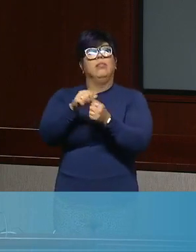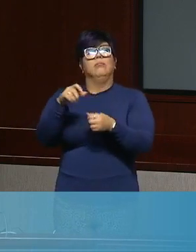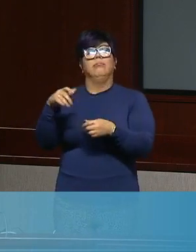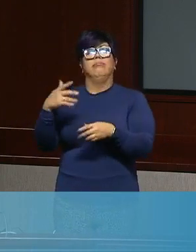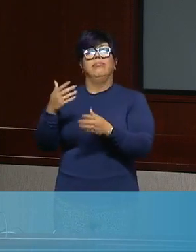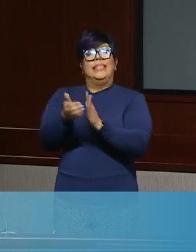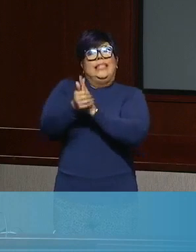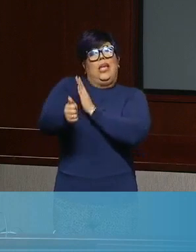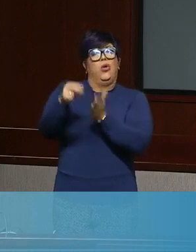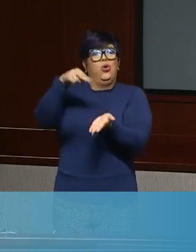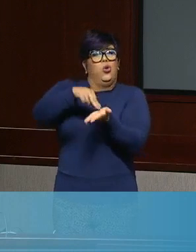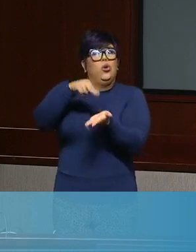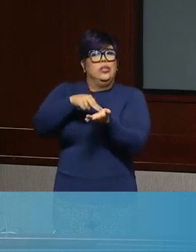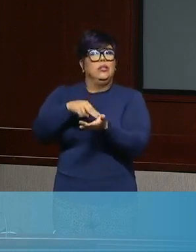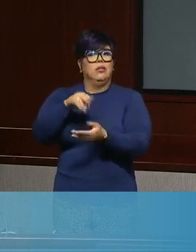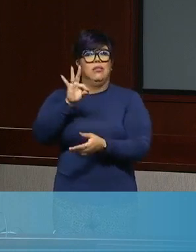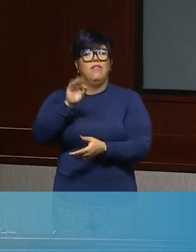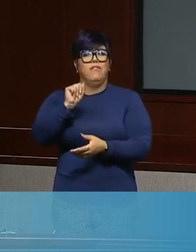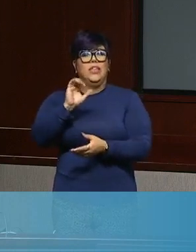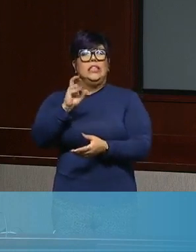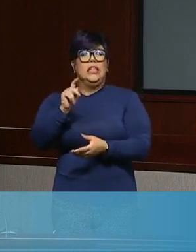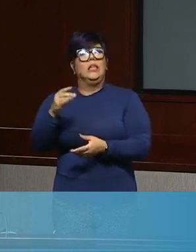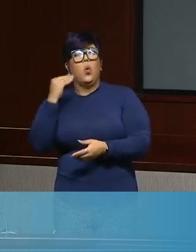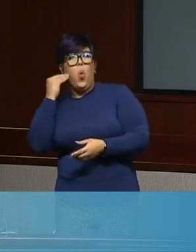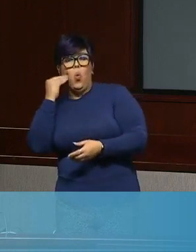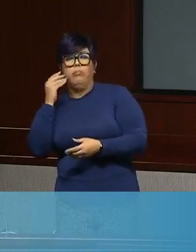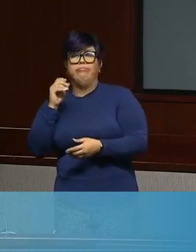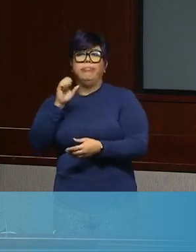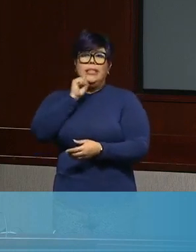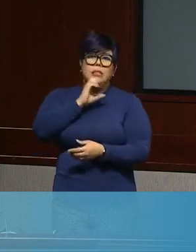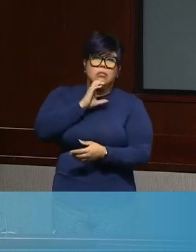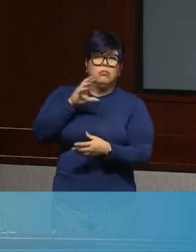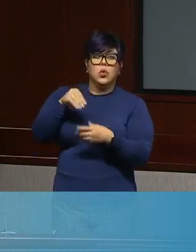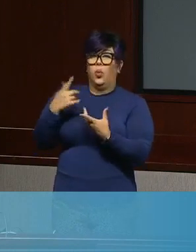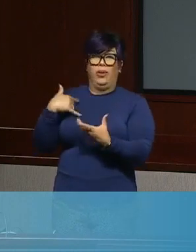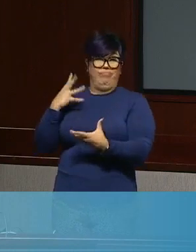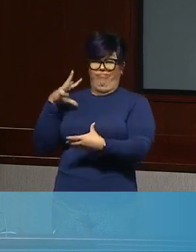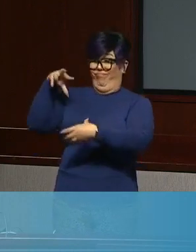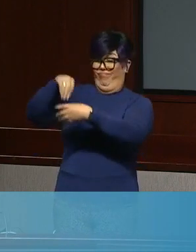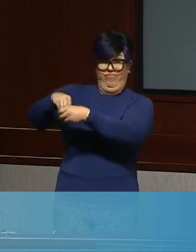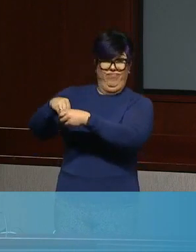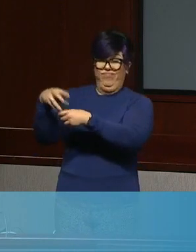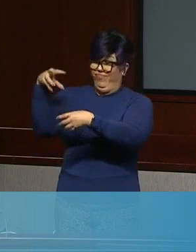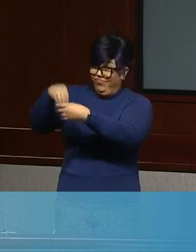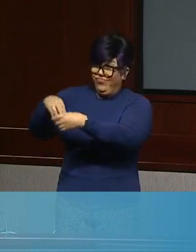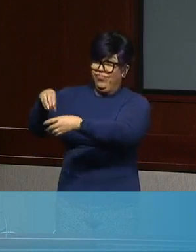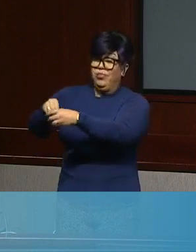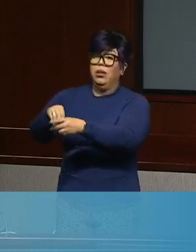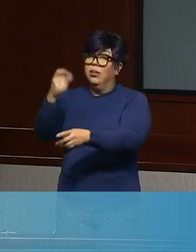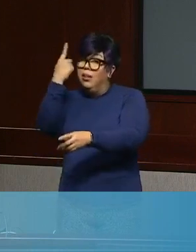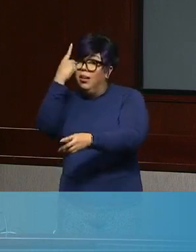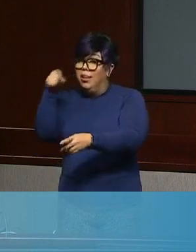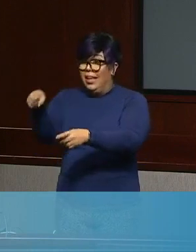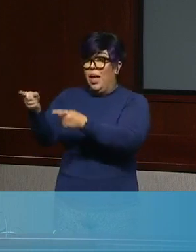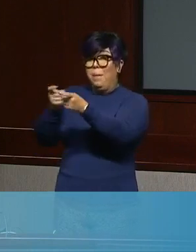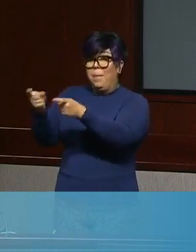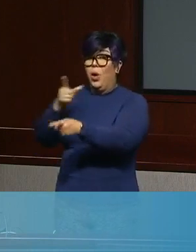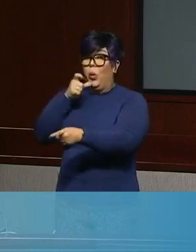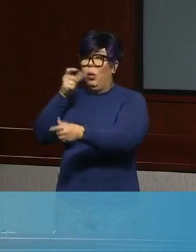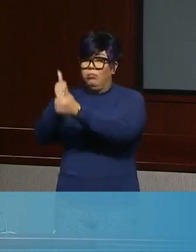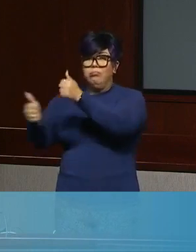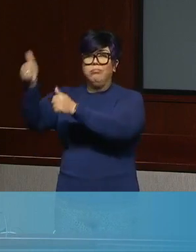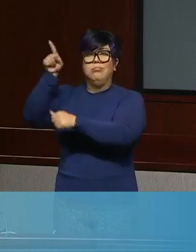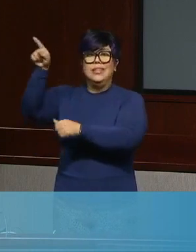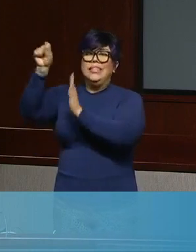with SNFs and associated with SNFs facilities that are supposed to be regulated and managed